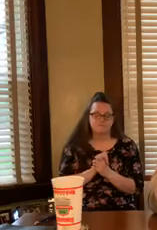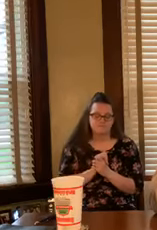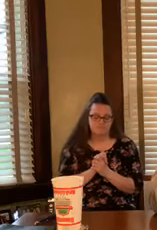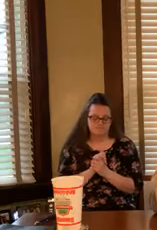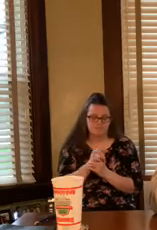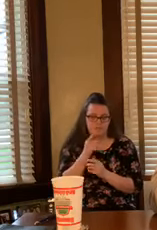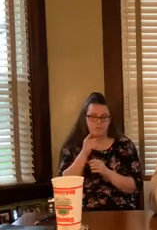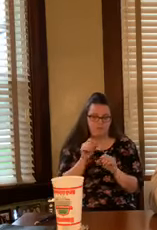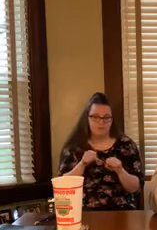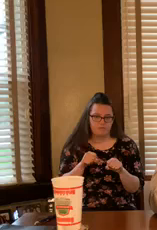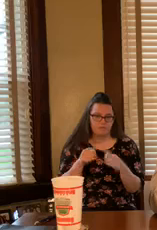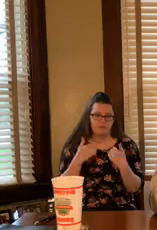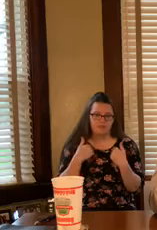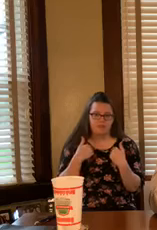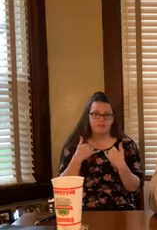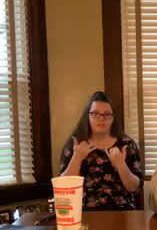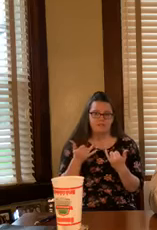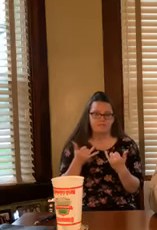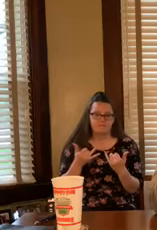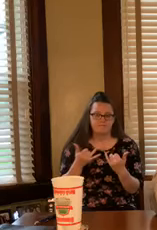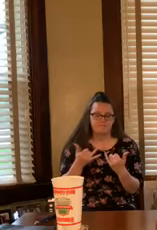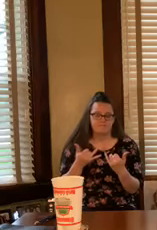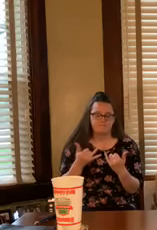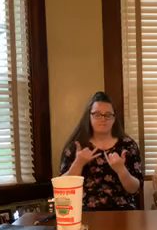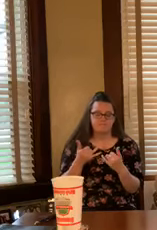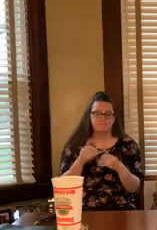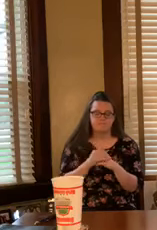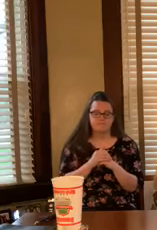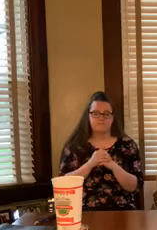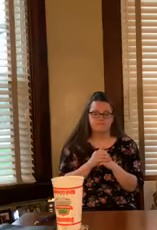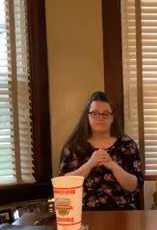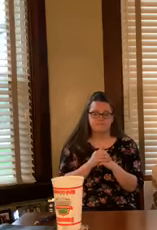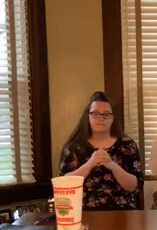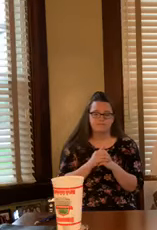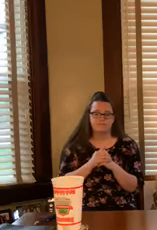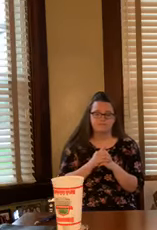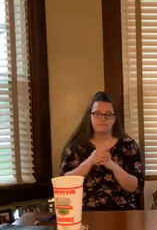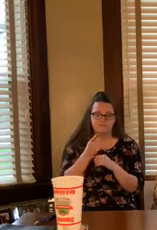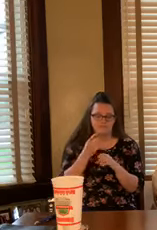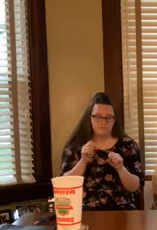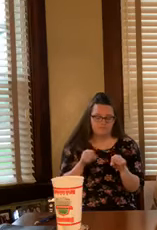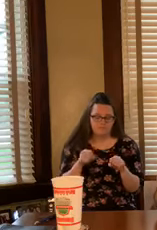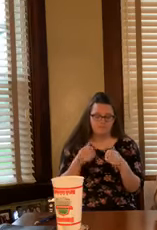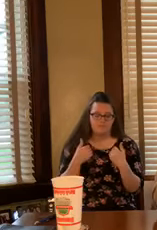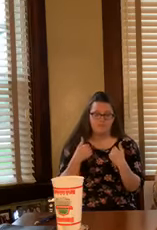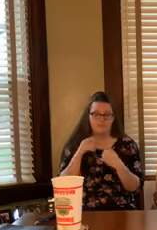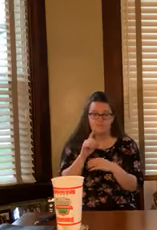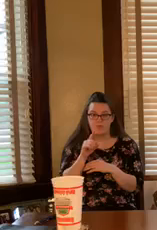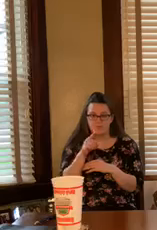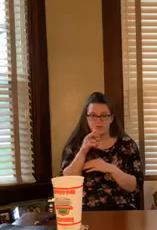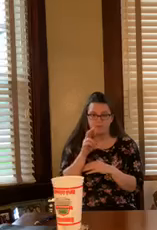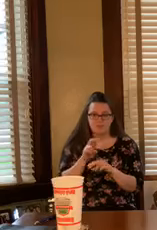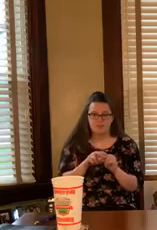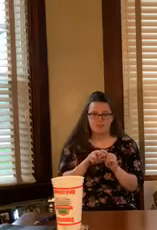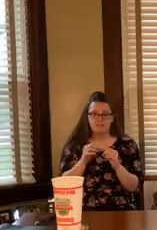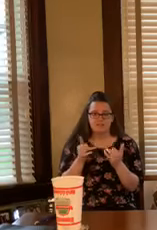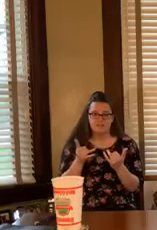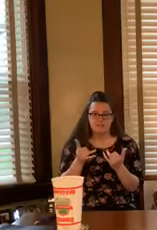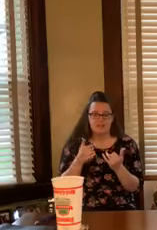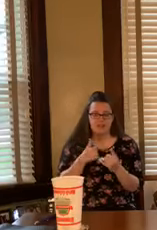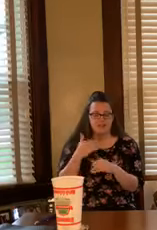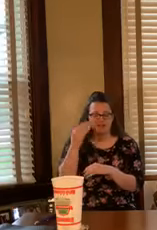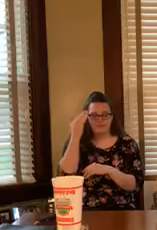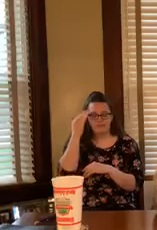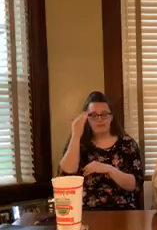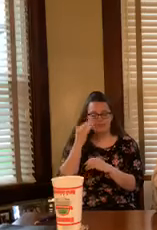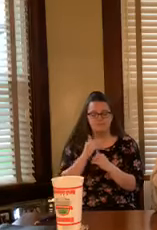You can have it this evening. You can have it where you sit right now, because I know beyond